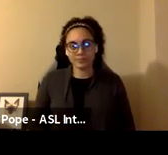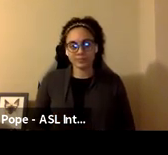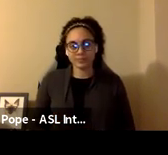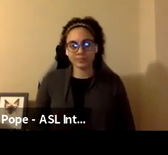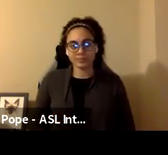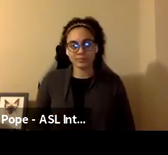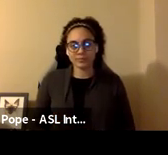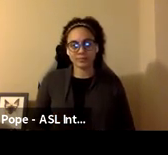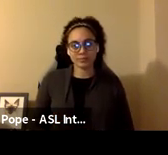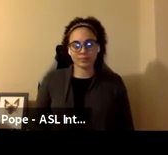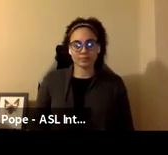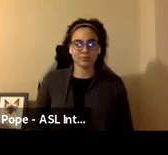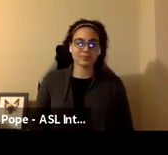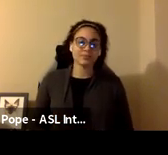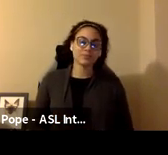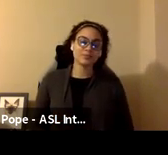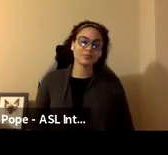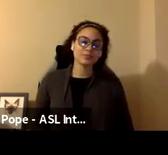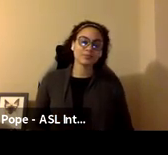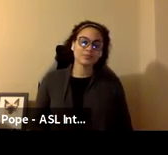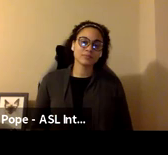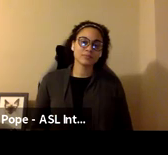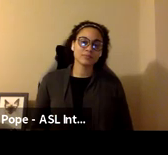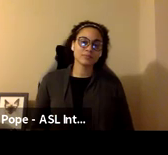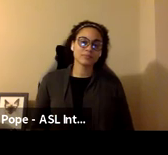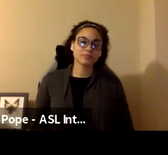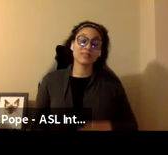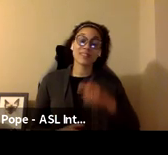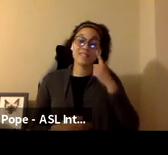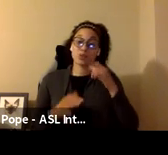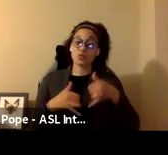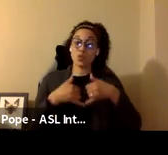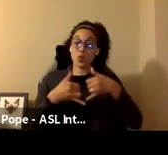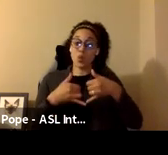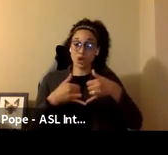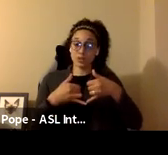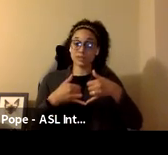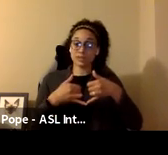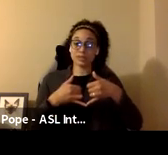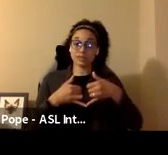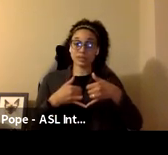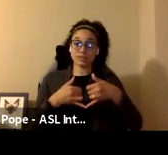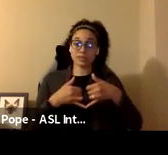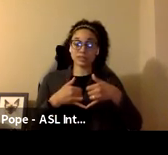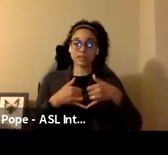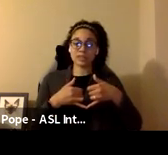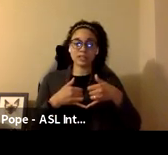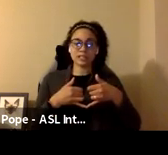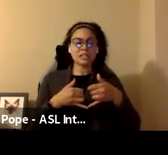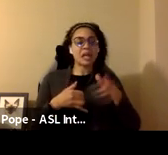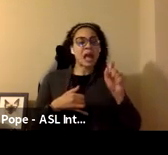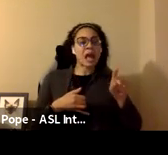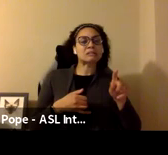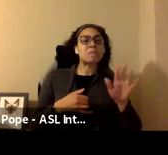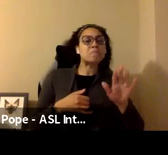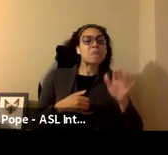Another part is, so when it comes to reward setting, asking, what do you think is a reasonable amount